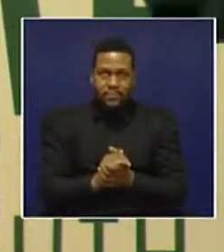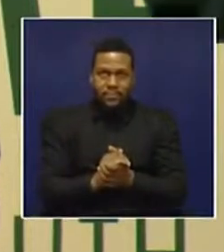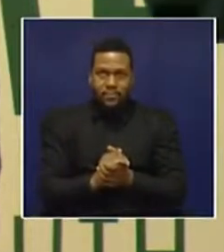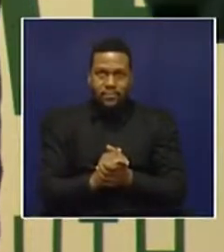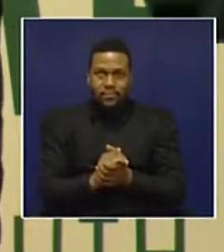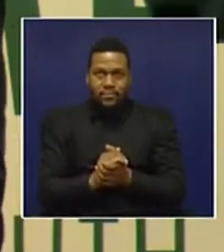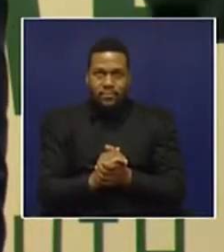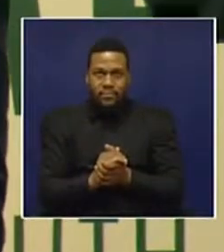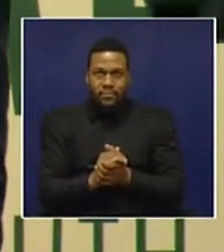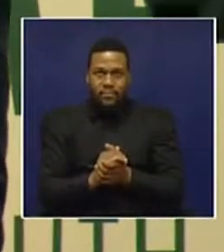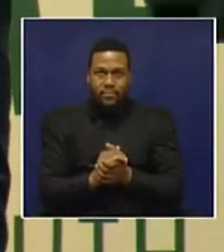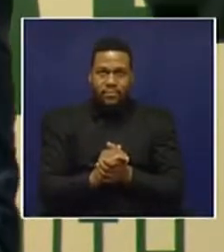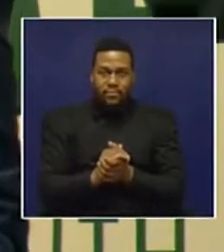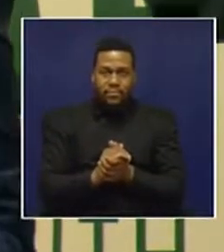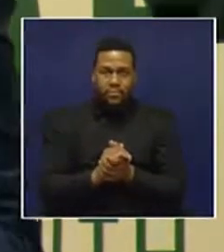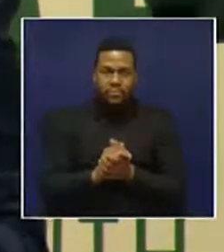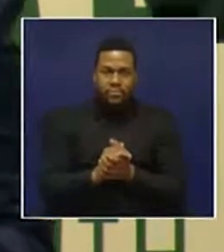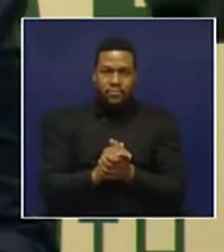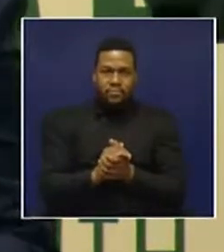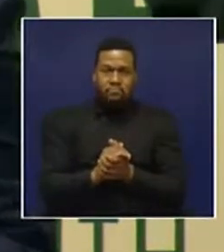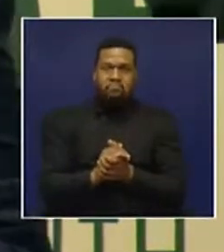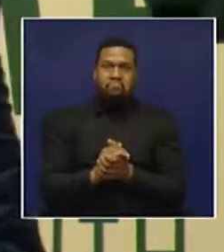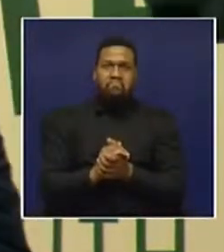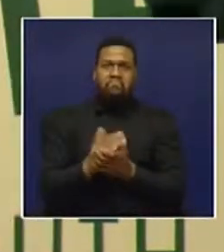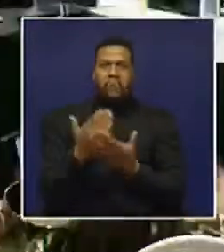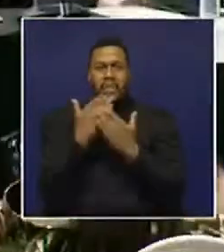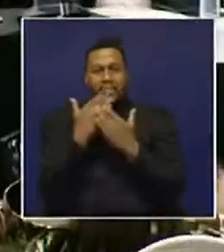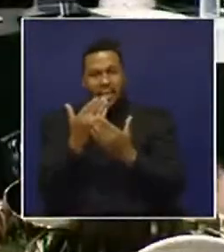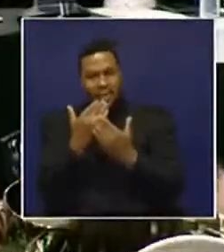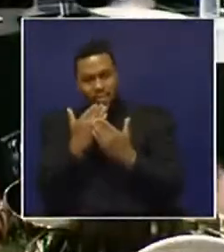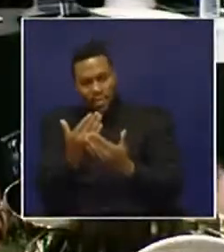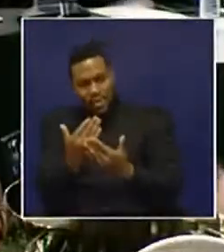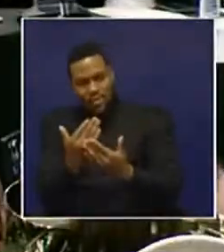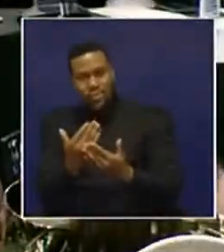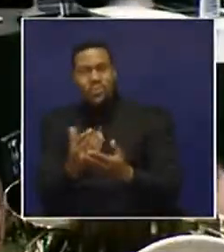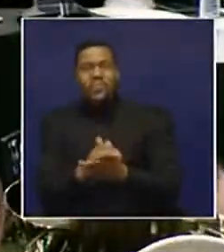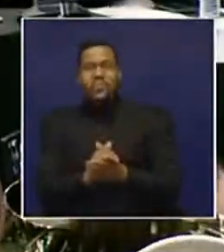Ngamachaba namabhongo kaChalbongo ke lawo, enkosi.